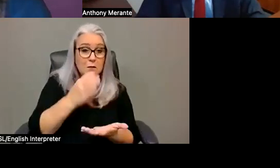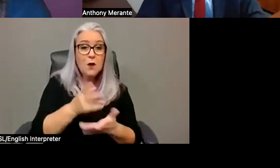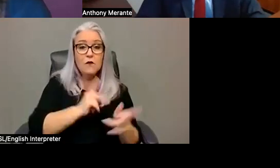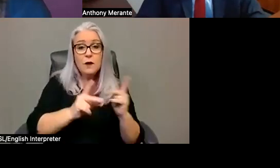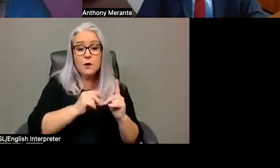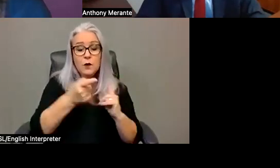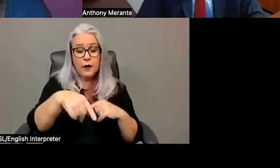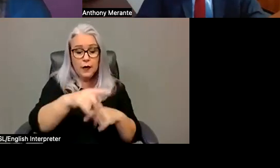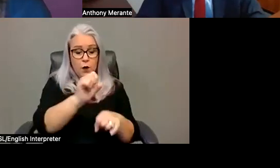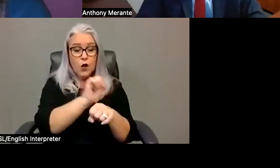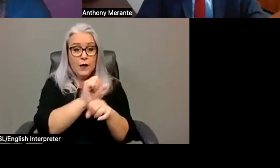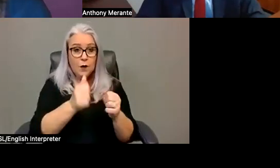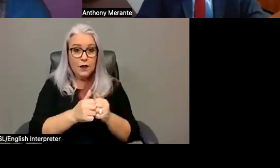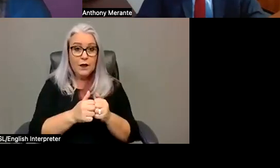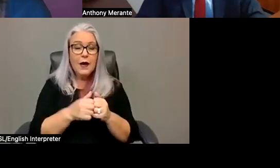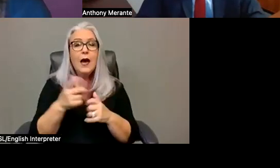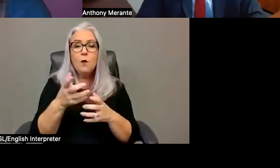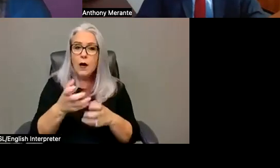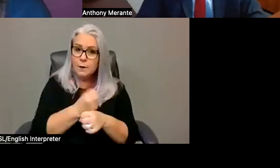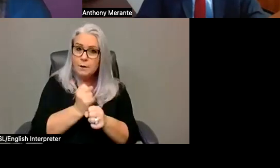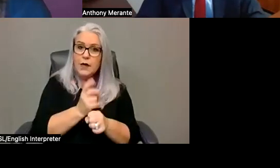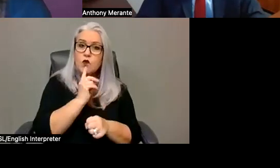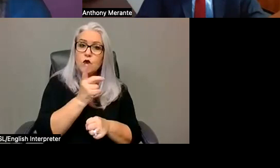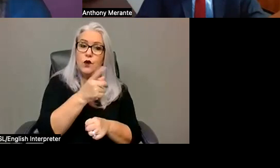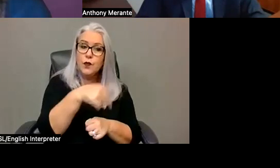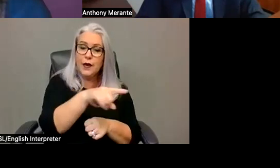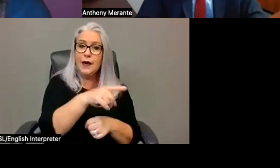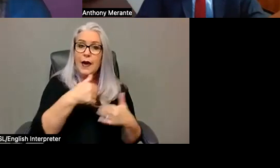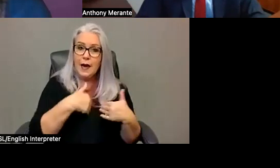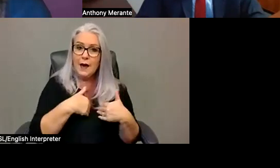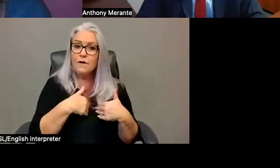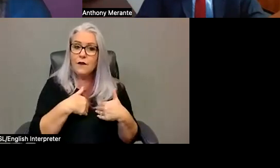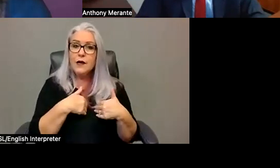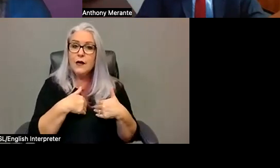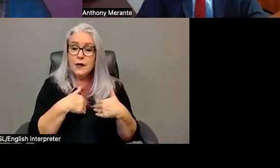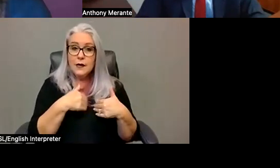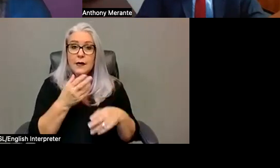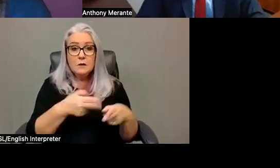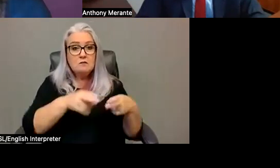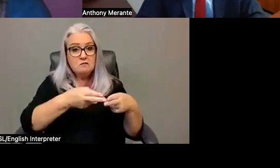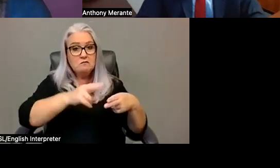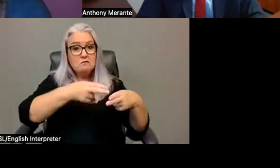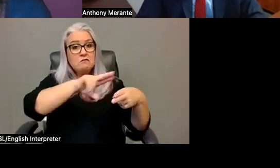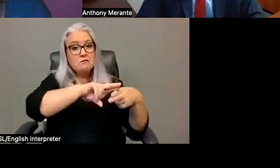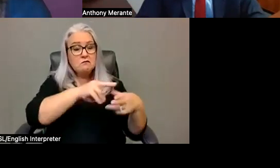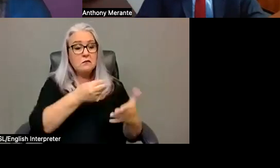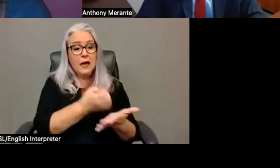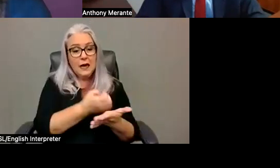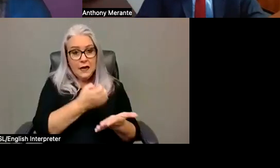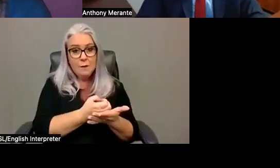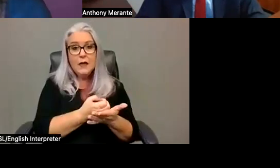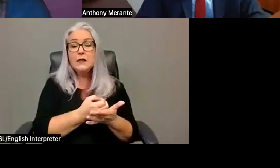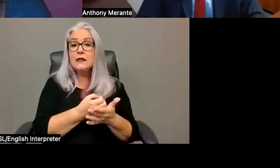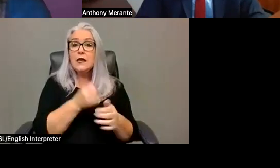I would be making sure that they do have a growth factor here in the economics and the workforce of the city